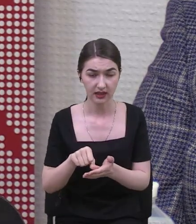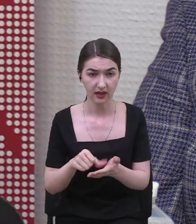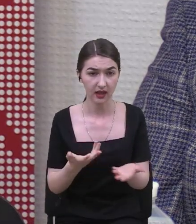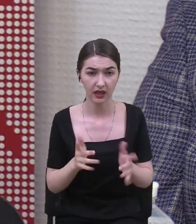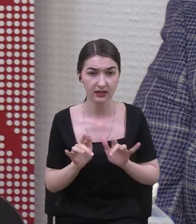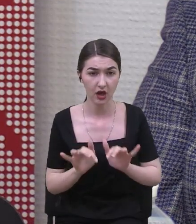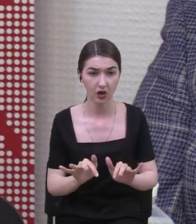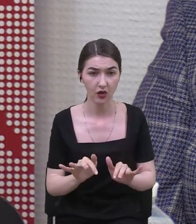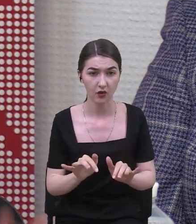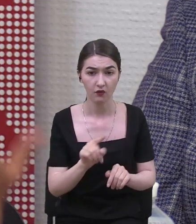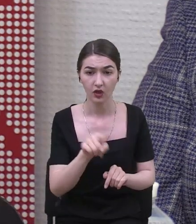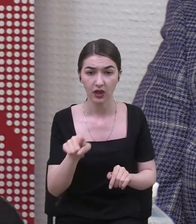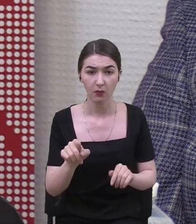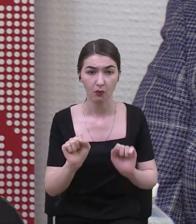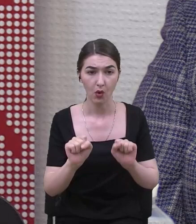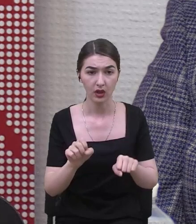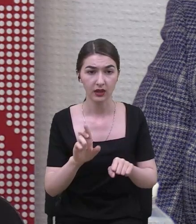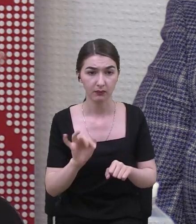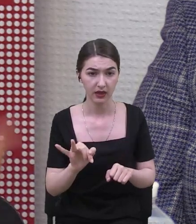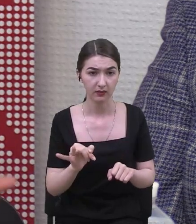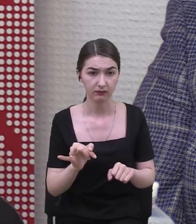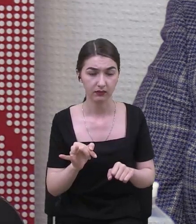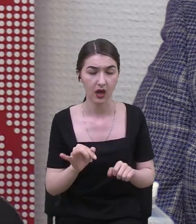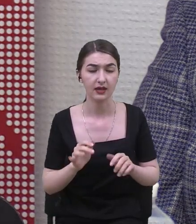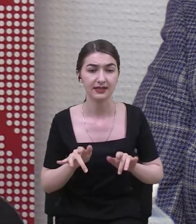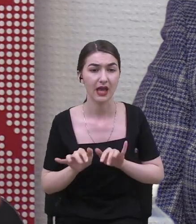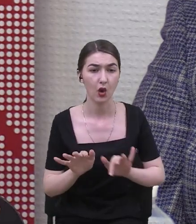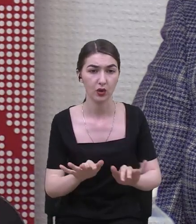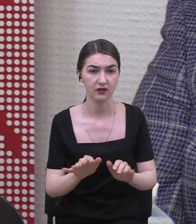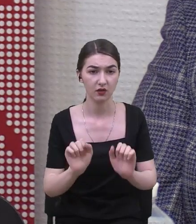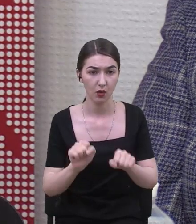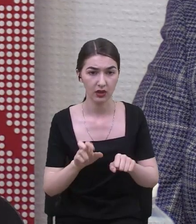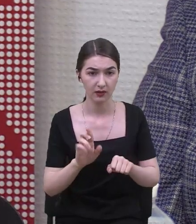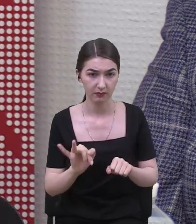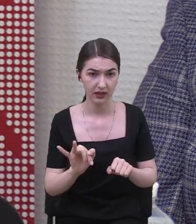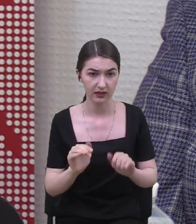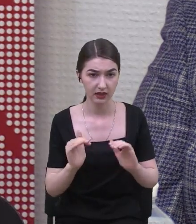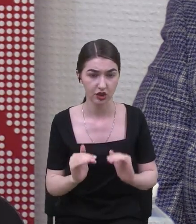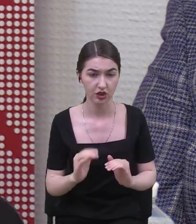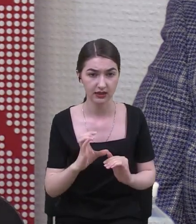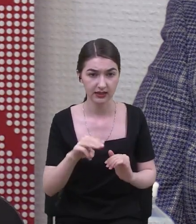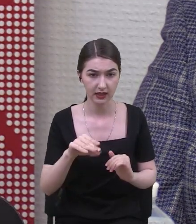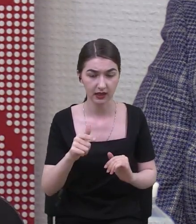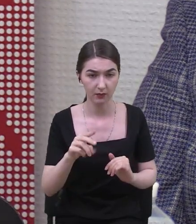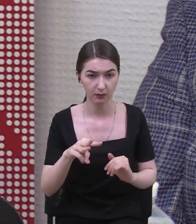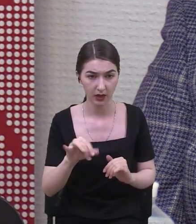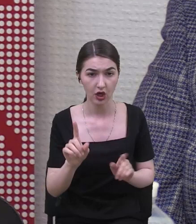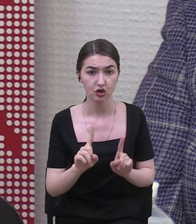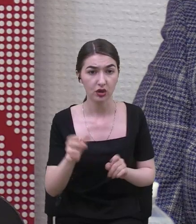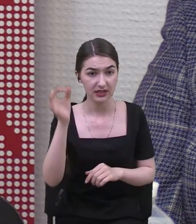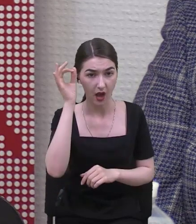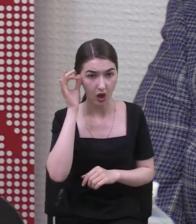support decreasing stigma with their work. So what has been mentioned was they definitely will